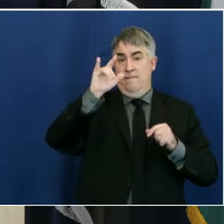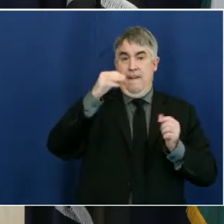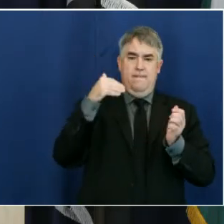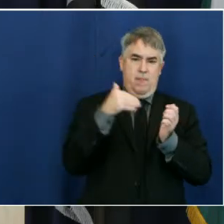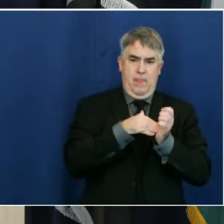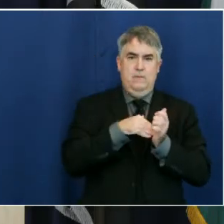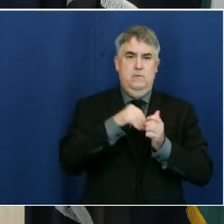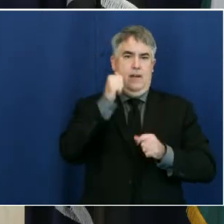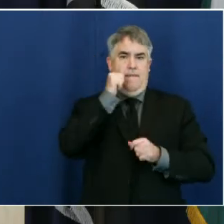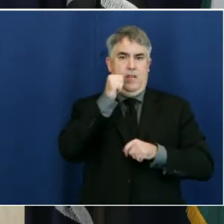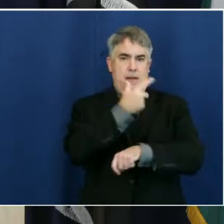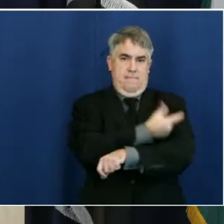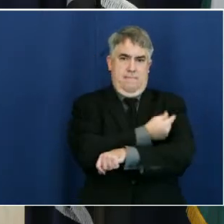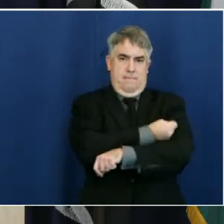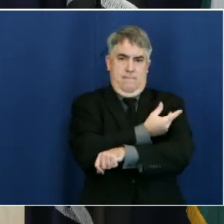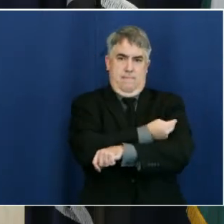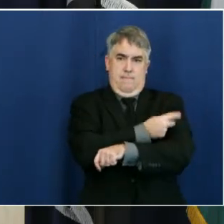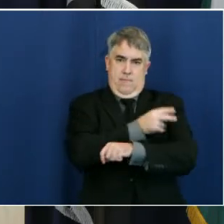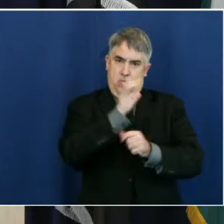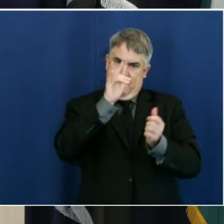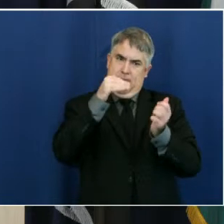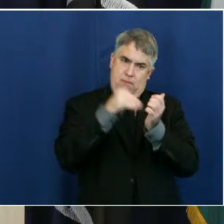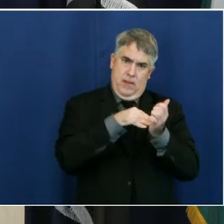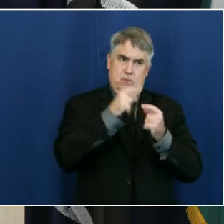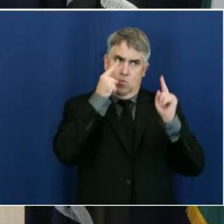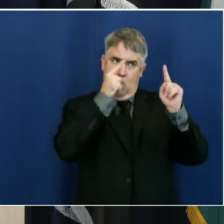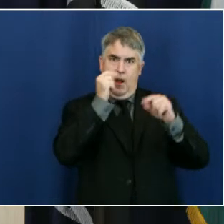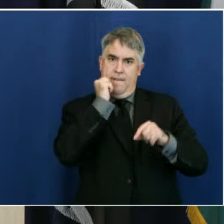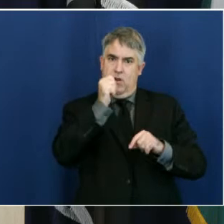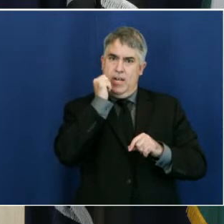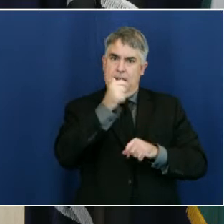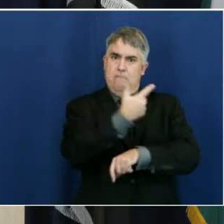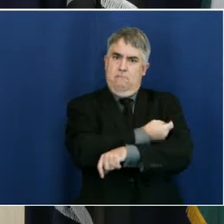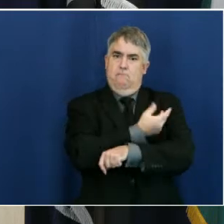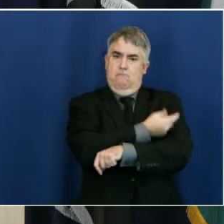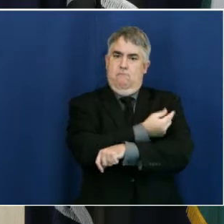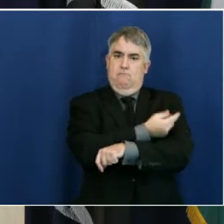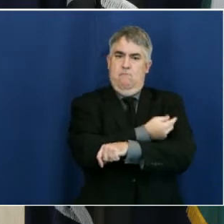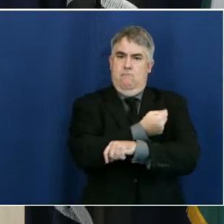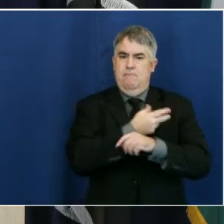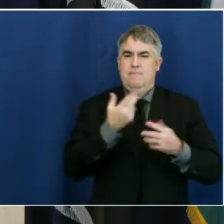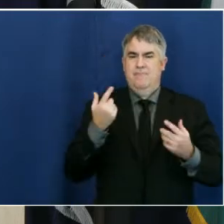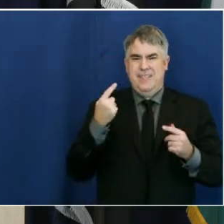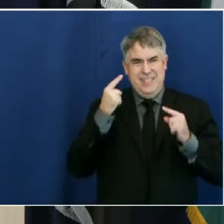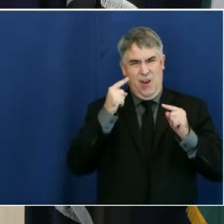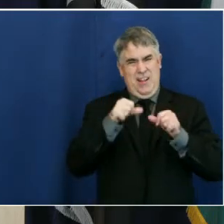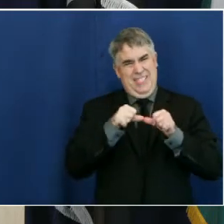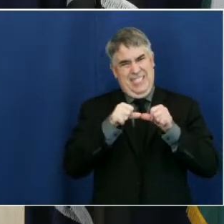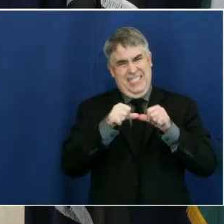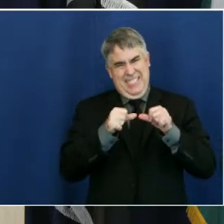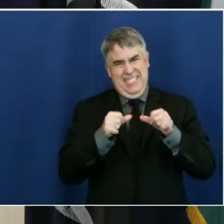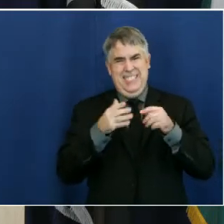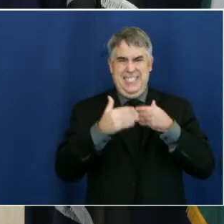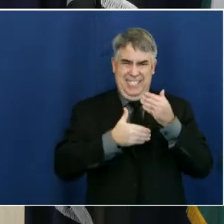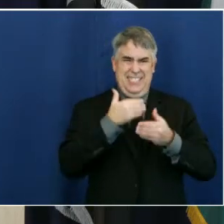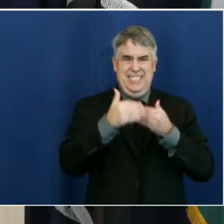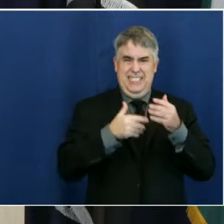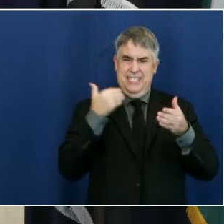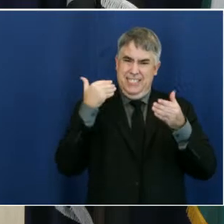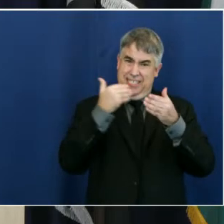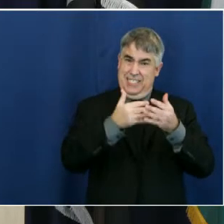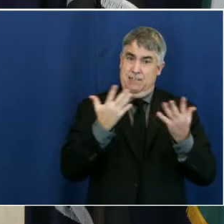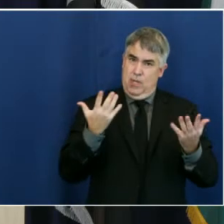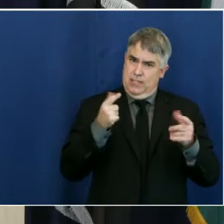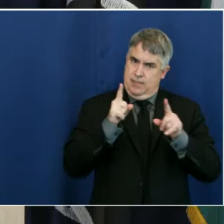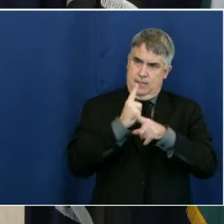continue to build towards that very ambitious goal, and we will share with you progress as we go. The other thing that I will share